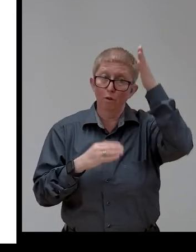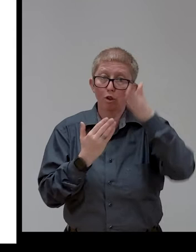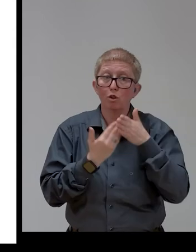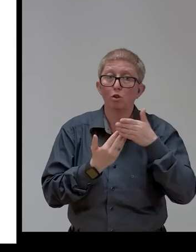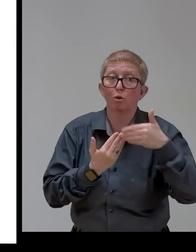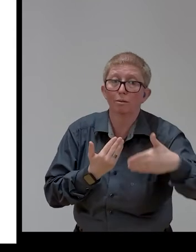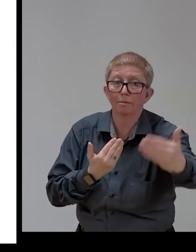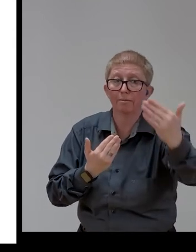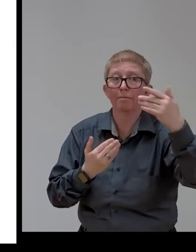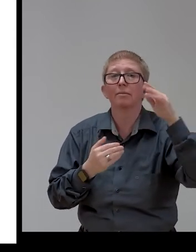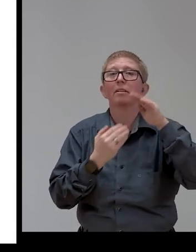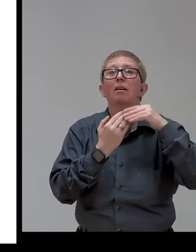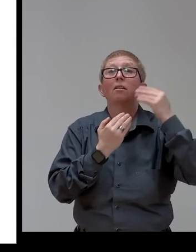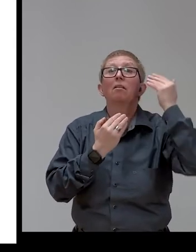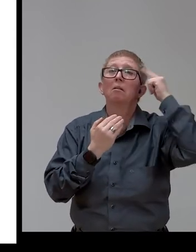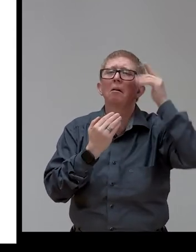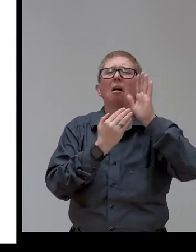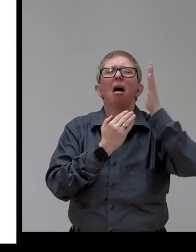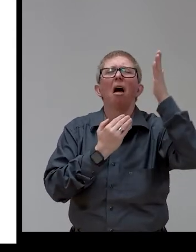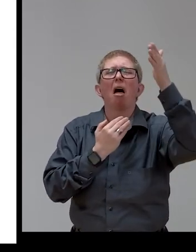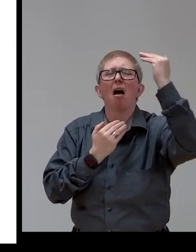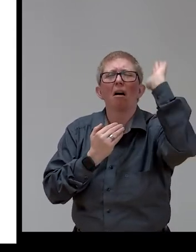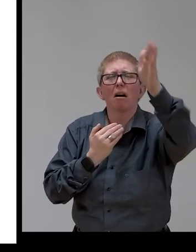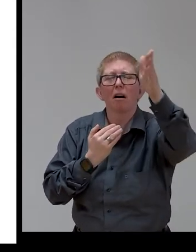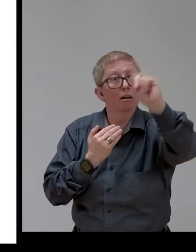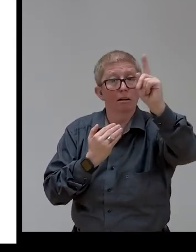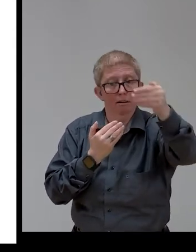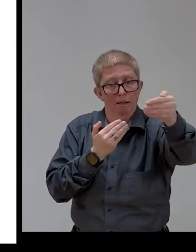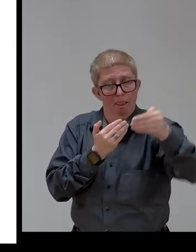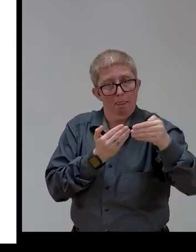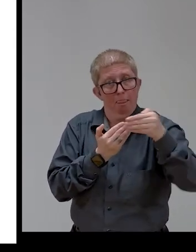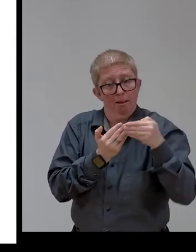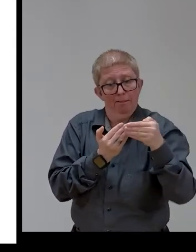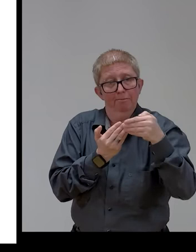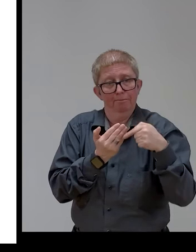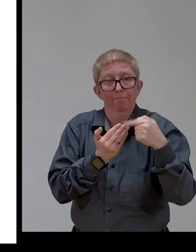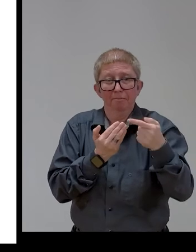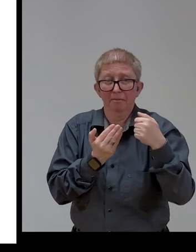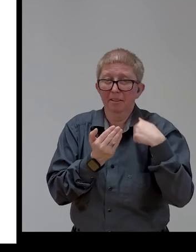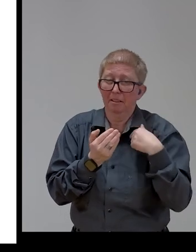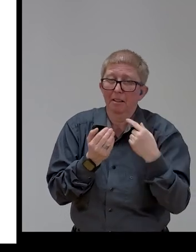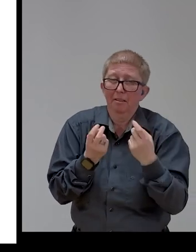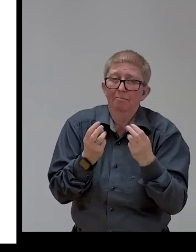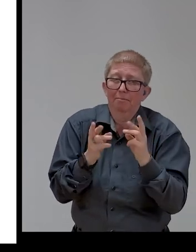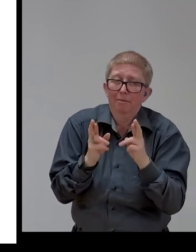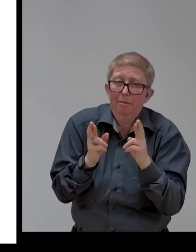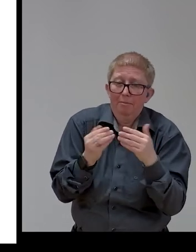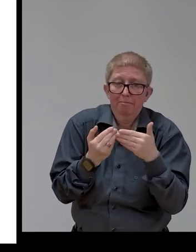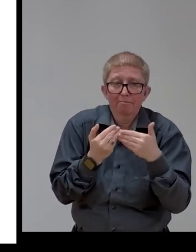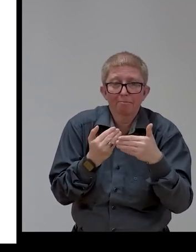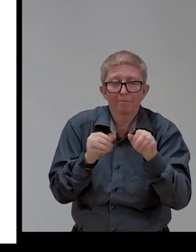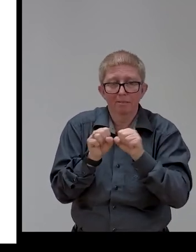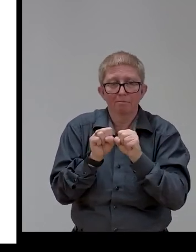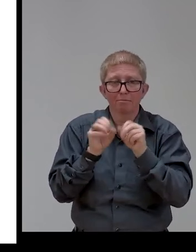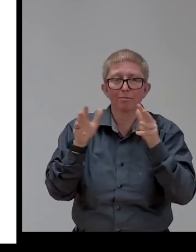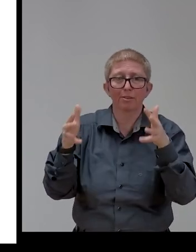getting closer and closer. So we will keep on trying to increase our scope and our reach and to scale